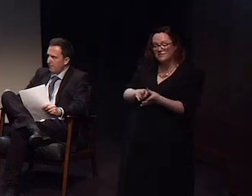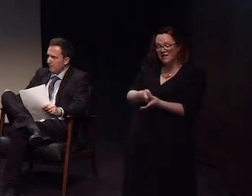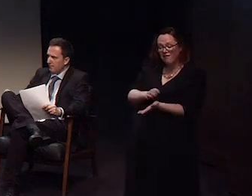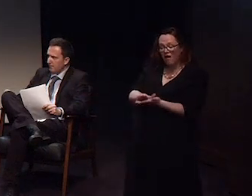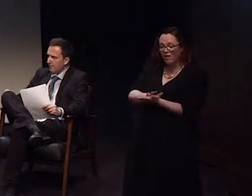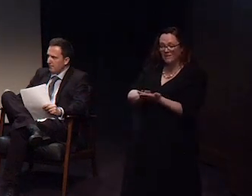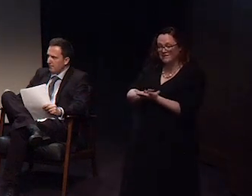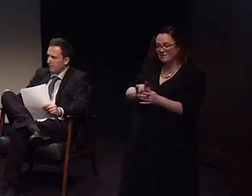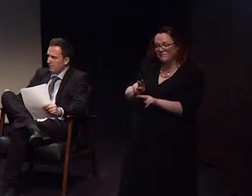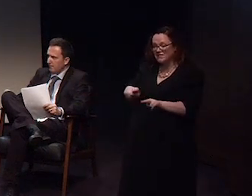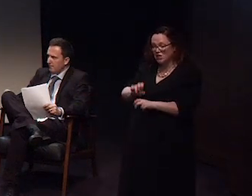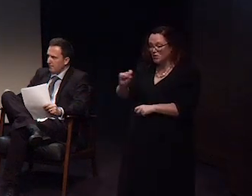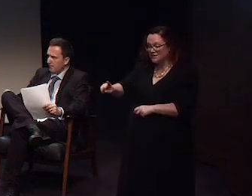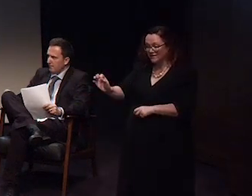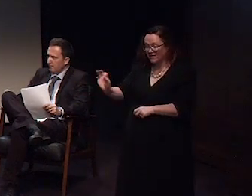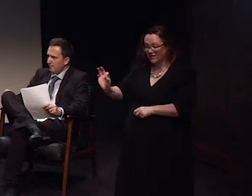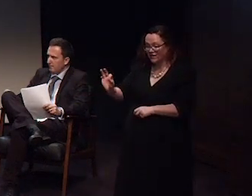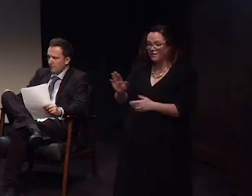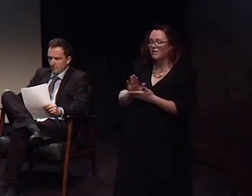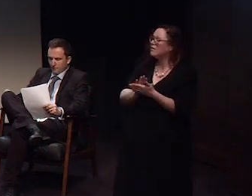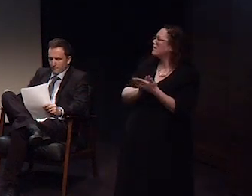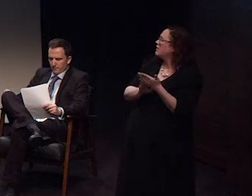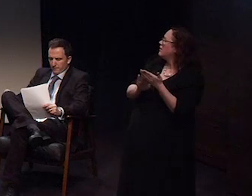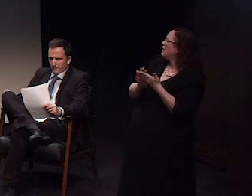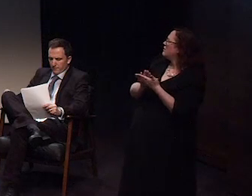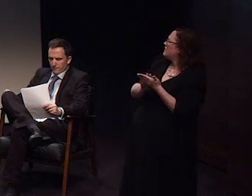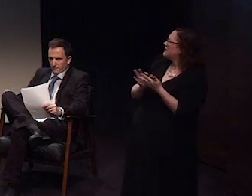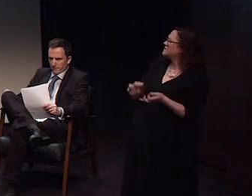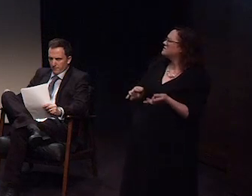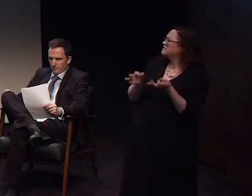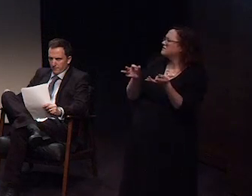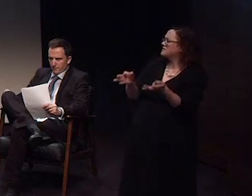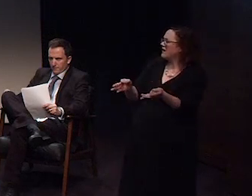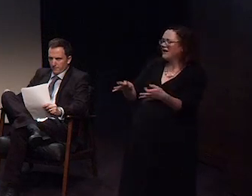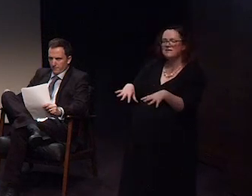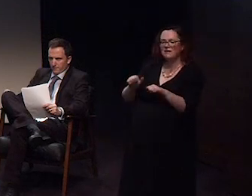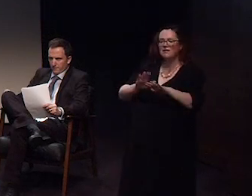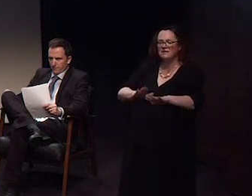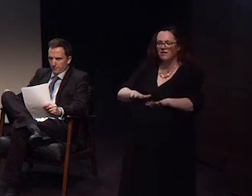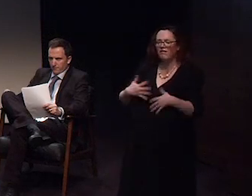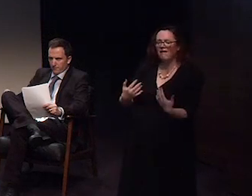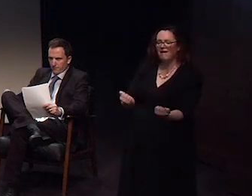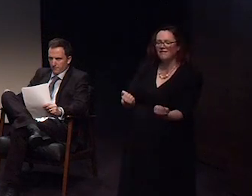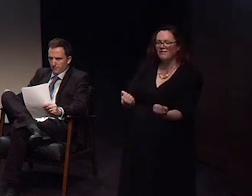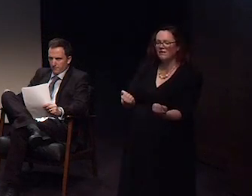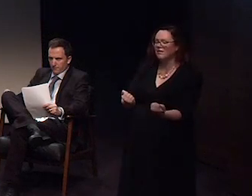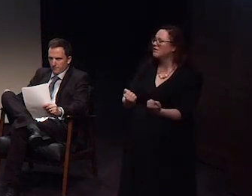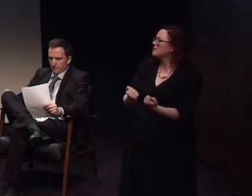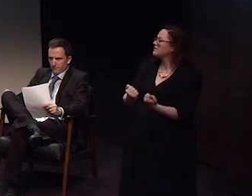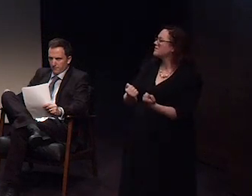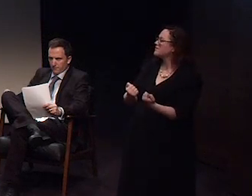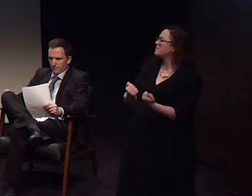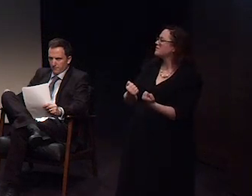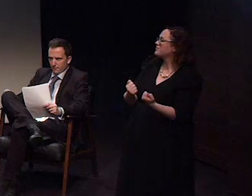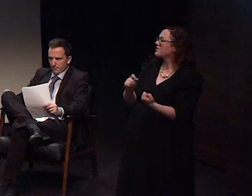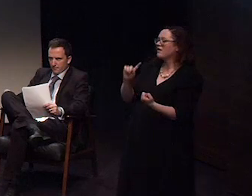see an earlier starting point. Then the participants were joined by first responder